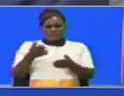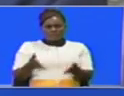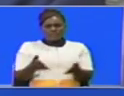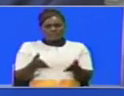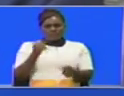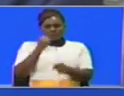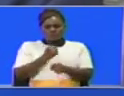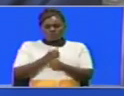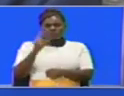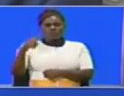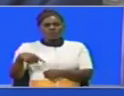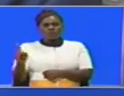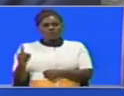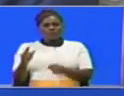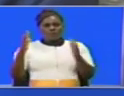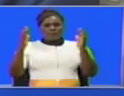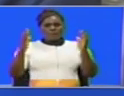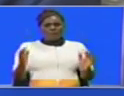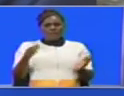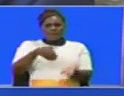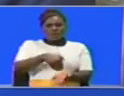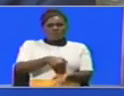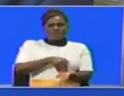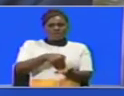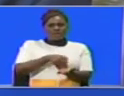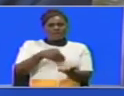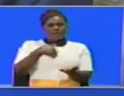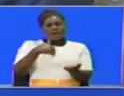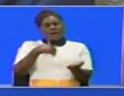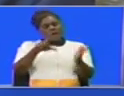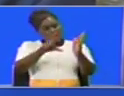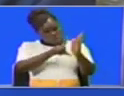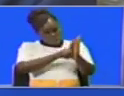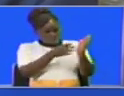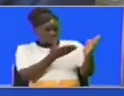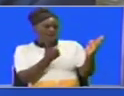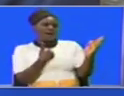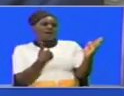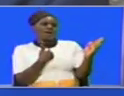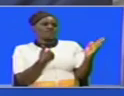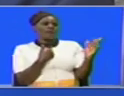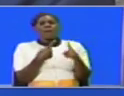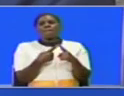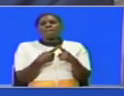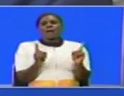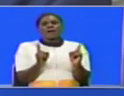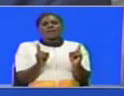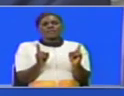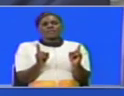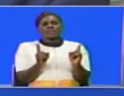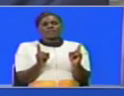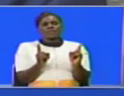right. The biggest weakness that we have is that not that we don't have laws, but more often than not, we turn our